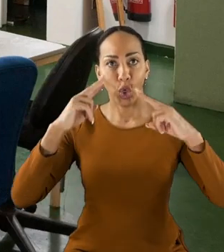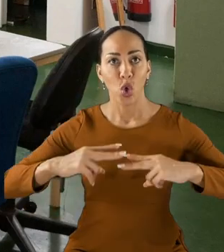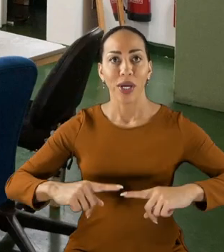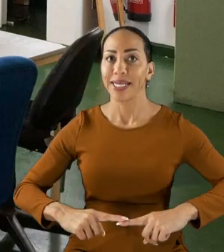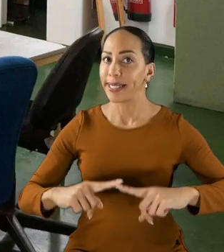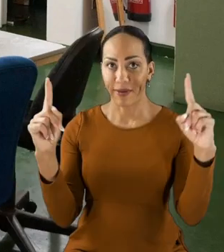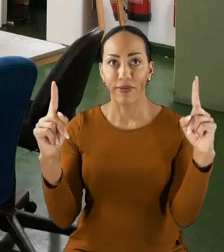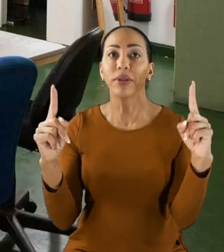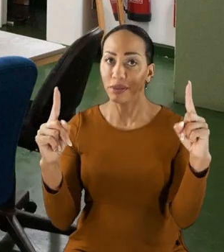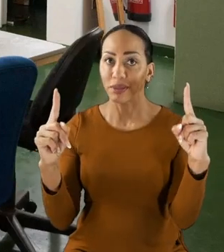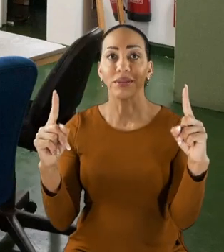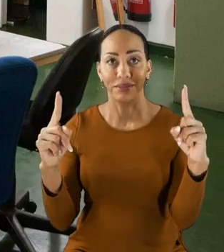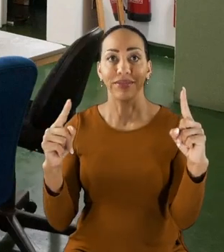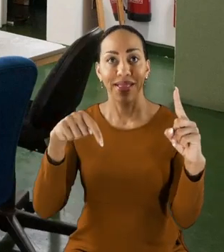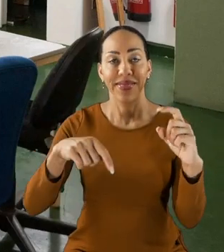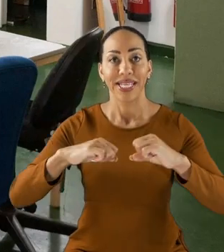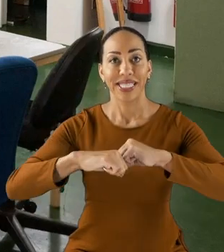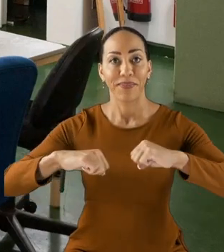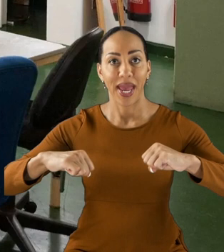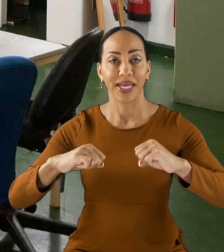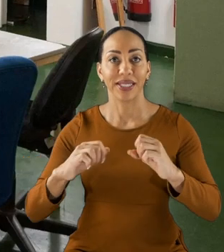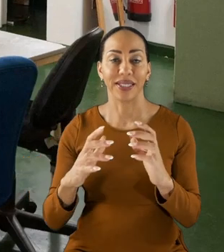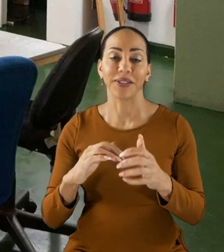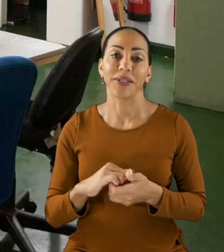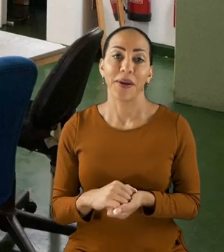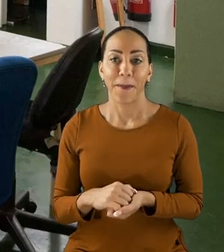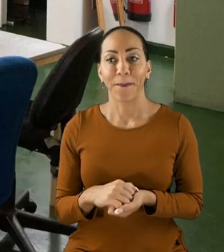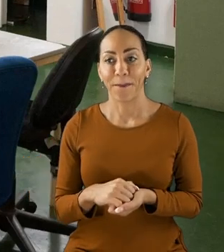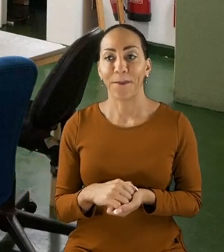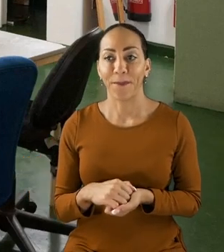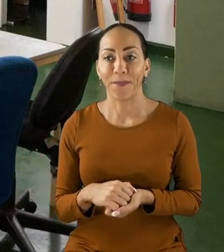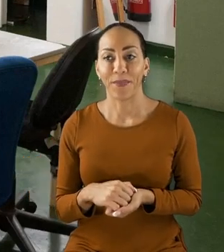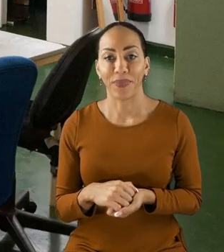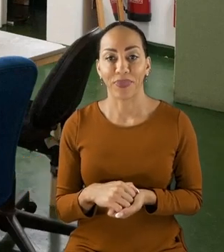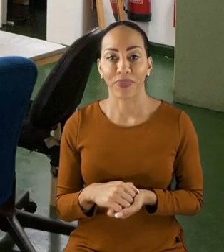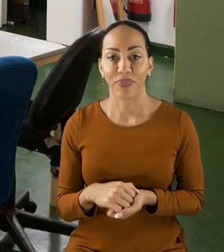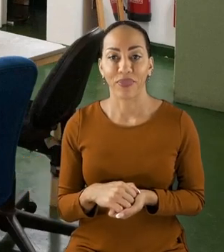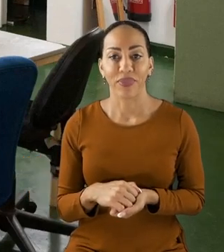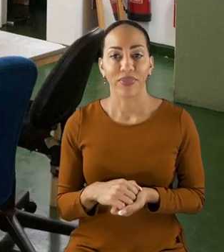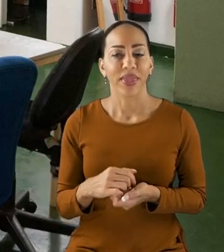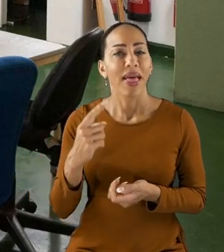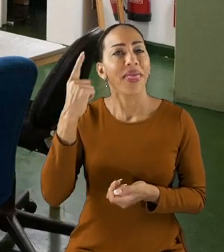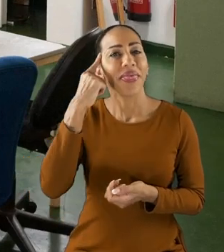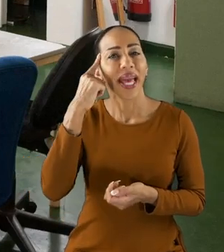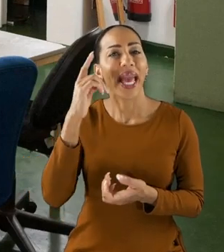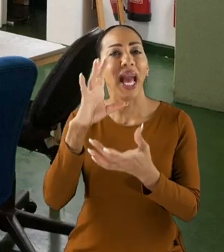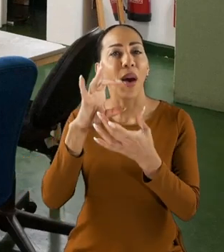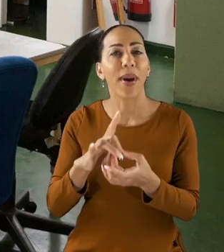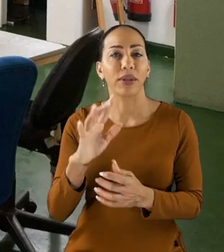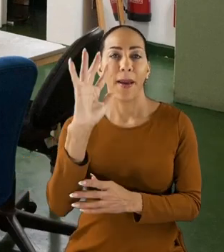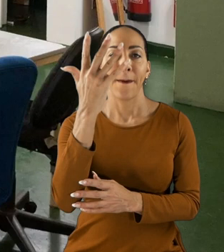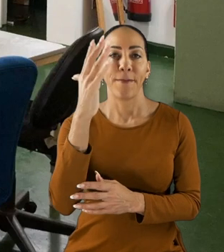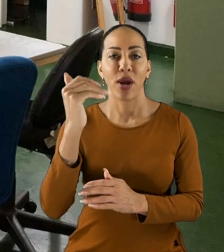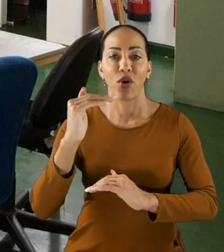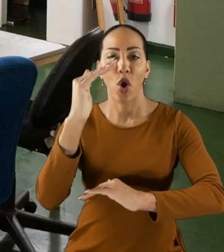and that thinking about it and thinking about things like mirror box therapy, which is used to help